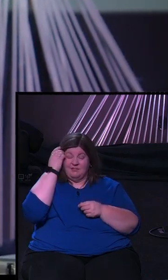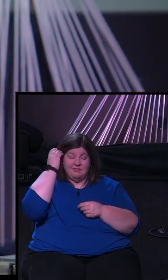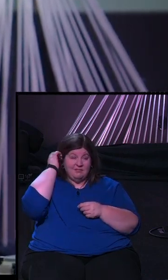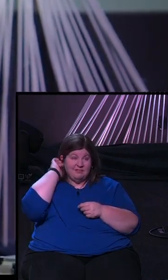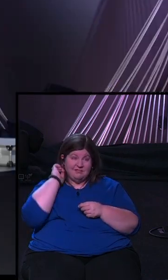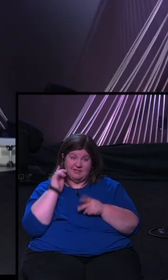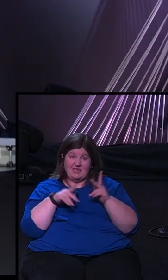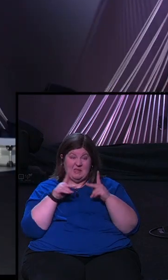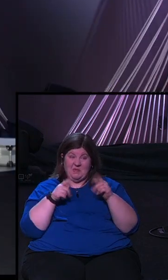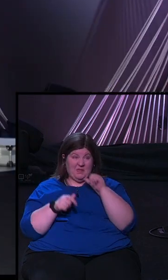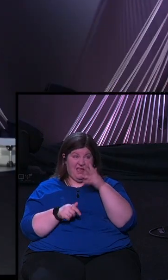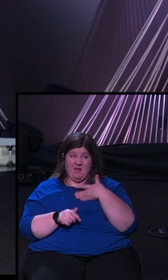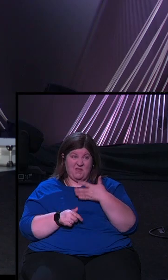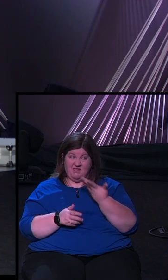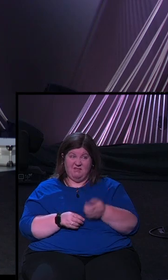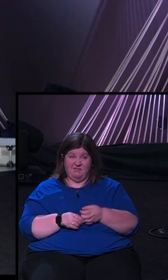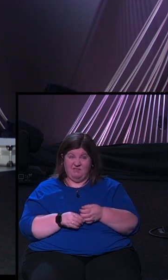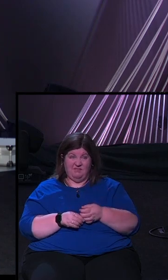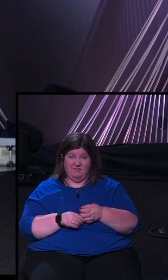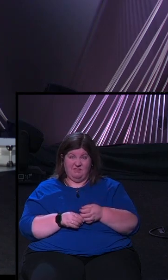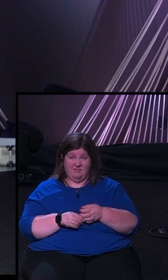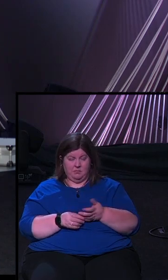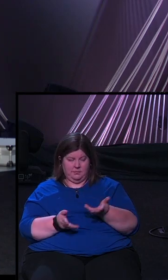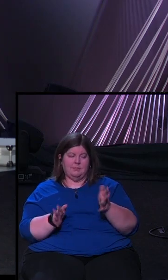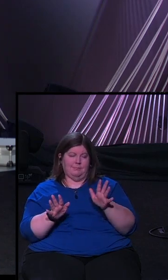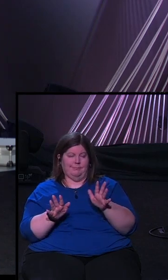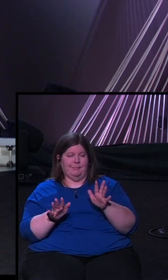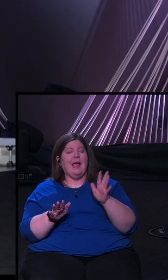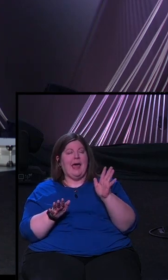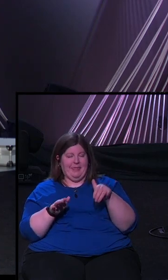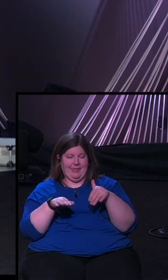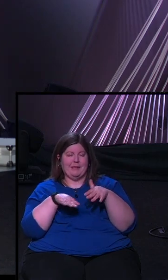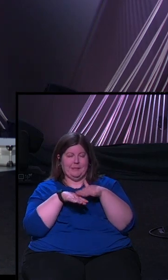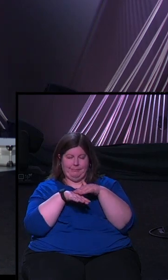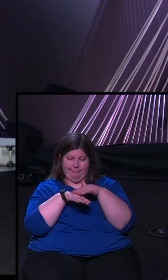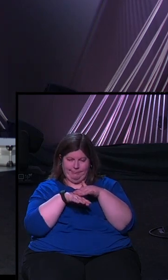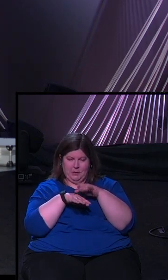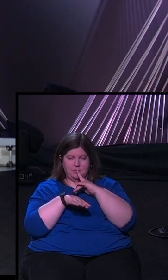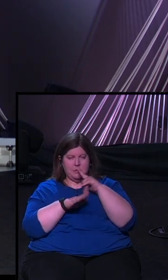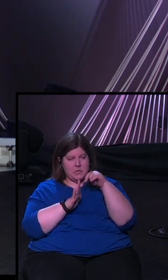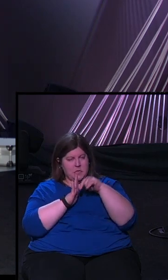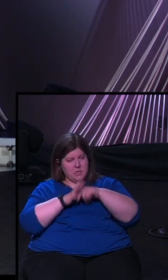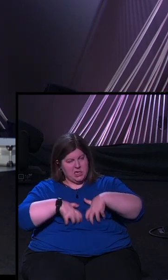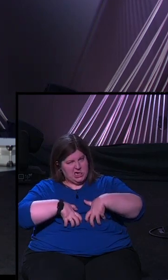people were displeased. That's understated. Can we all agree with that?